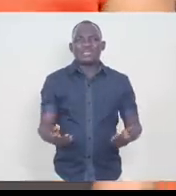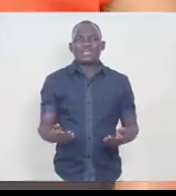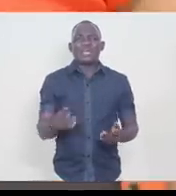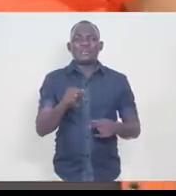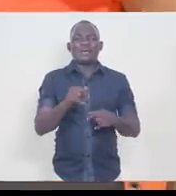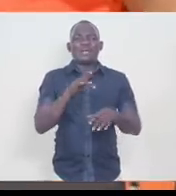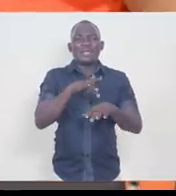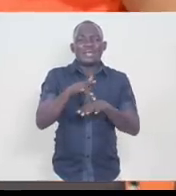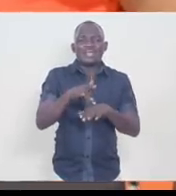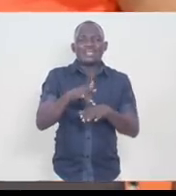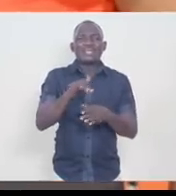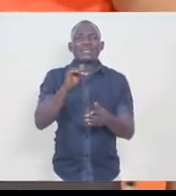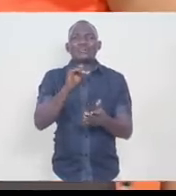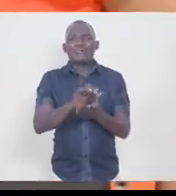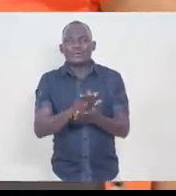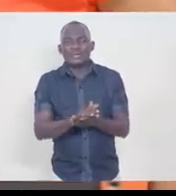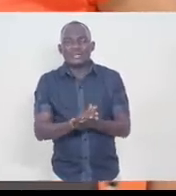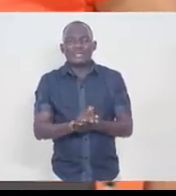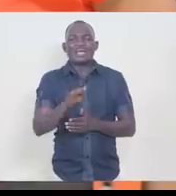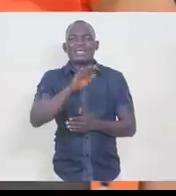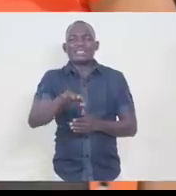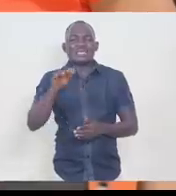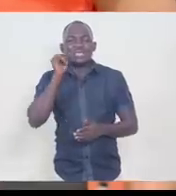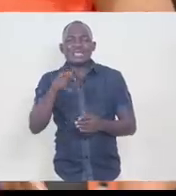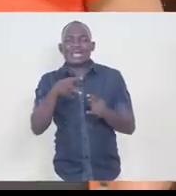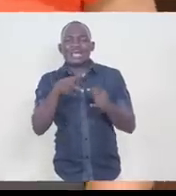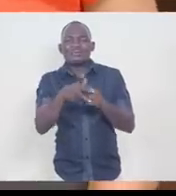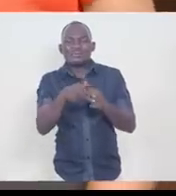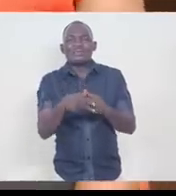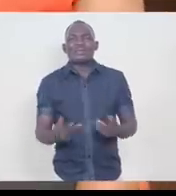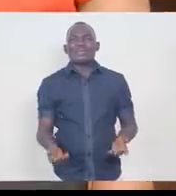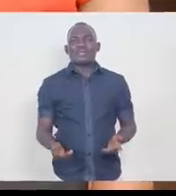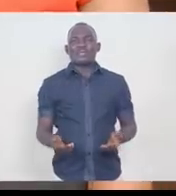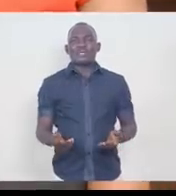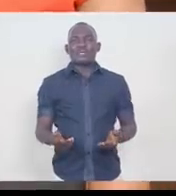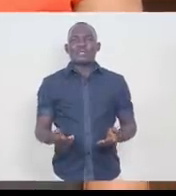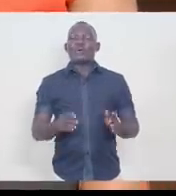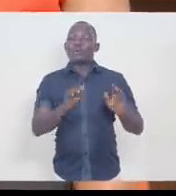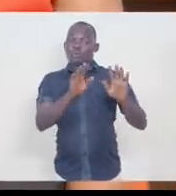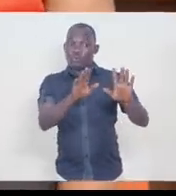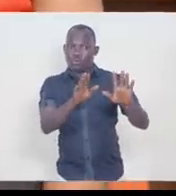and female genital mutilation. So we are winning this. We're still unbeaten, Coco.